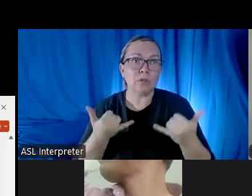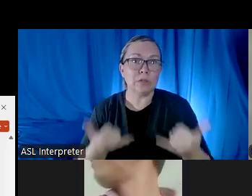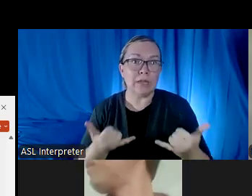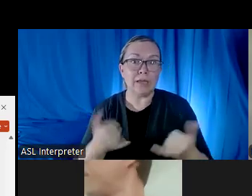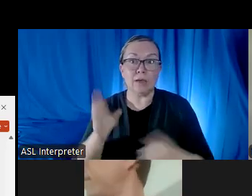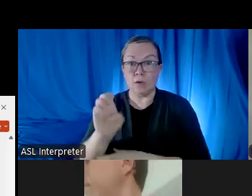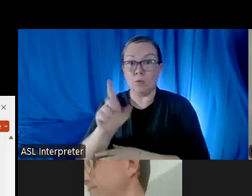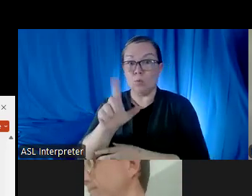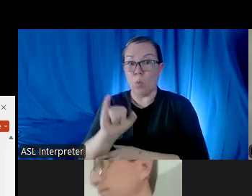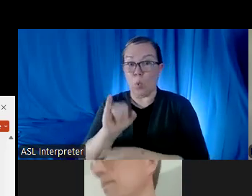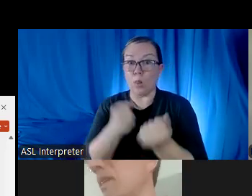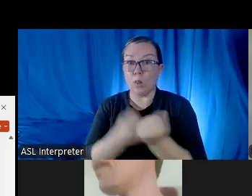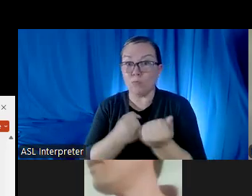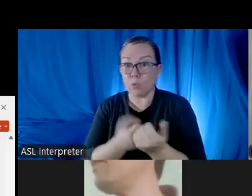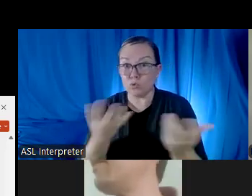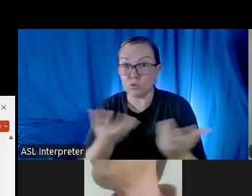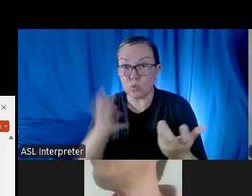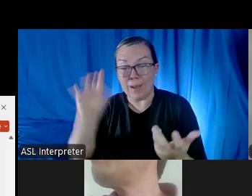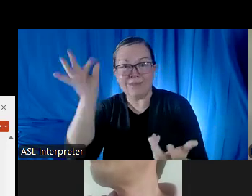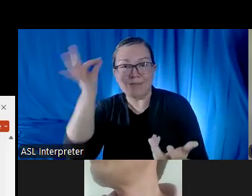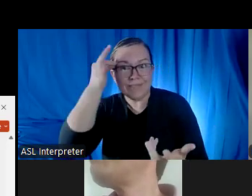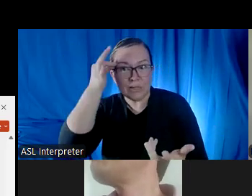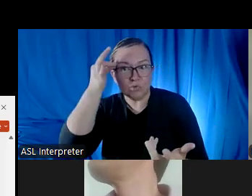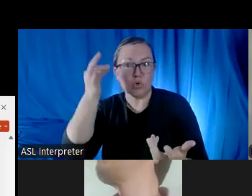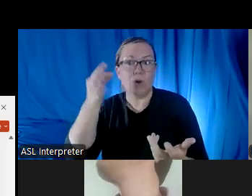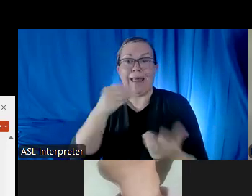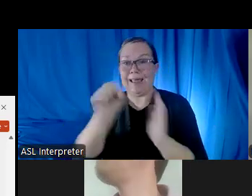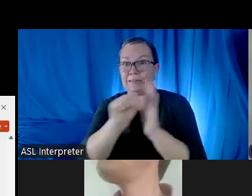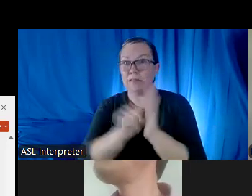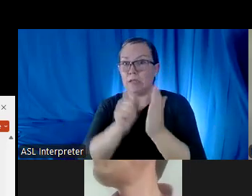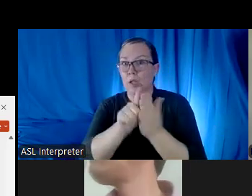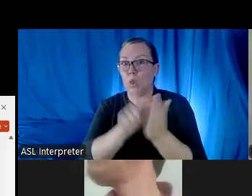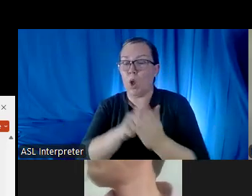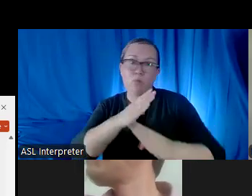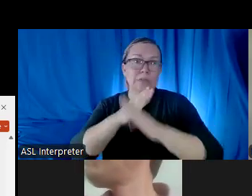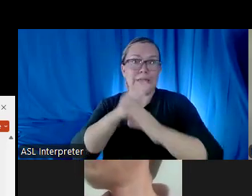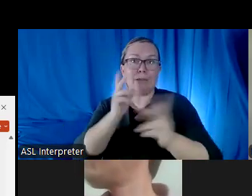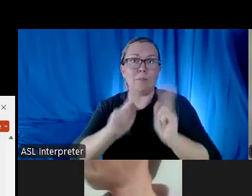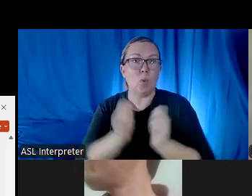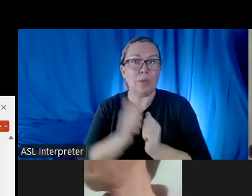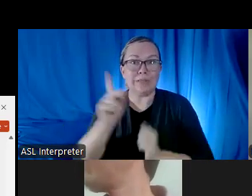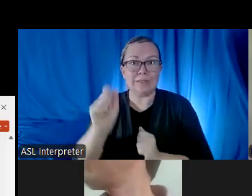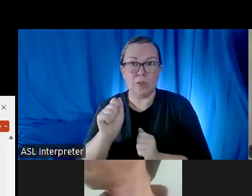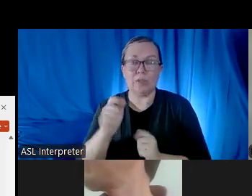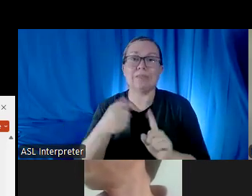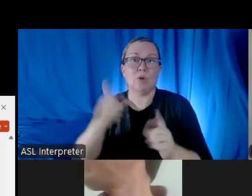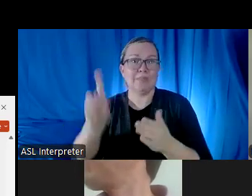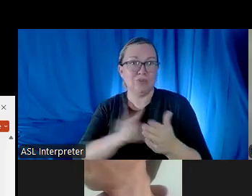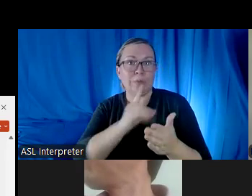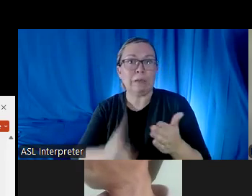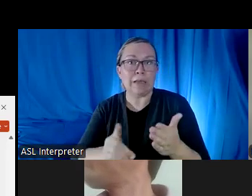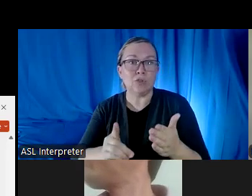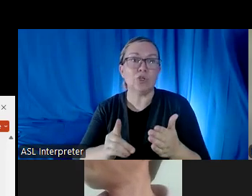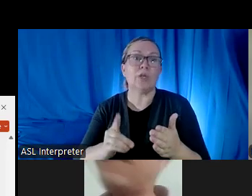BOLI enforces federal and state laws that protect people with disabilities against discrimination in terms,